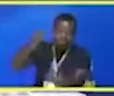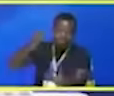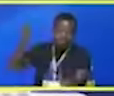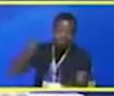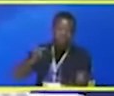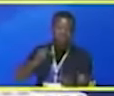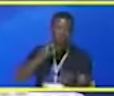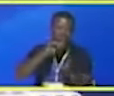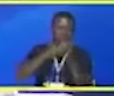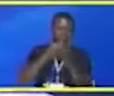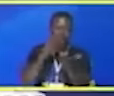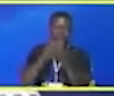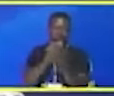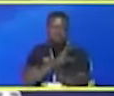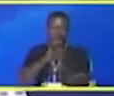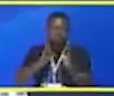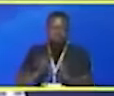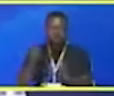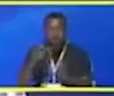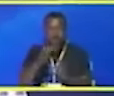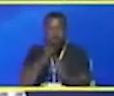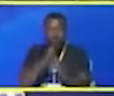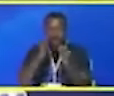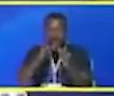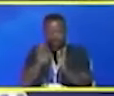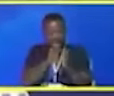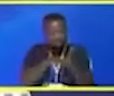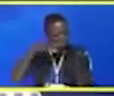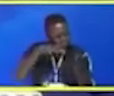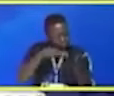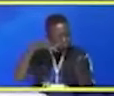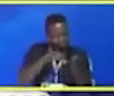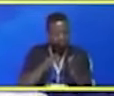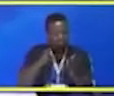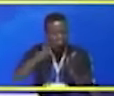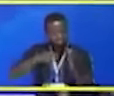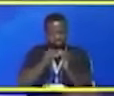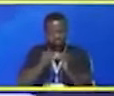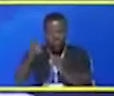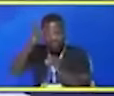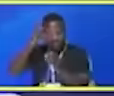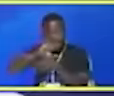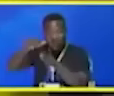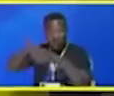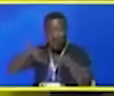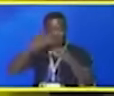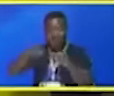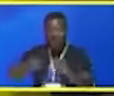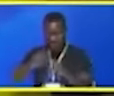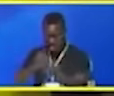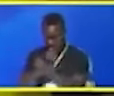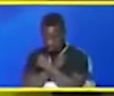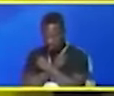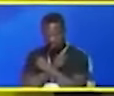is, or just by the ability to quote scripture. Satan can do all of that except love.